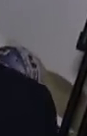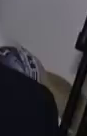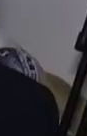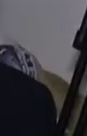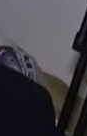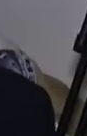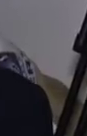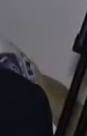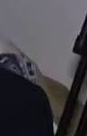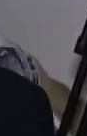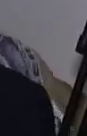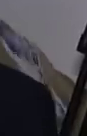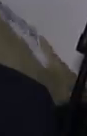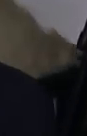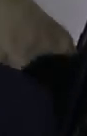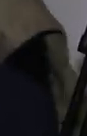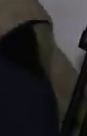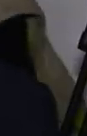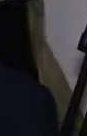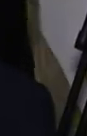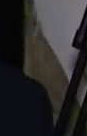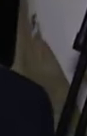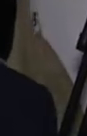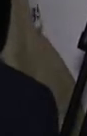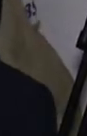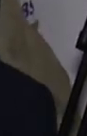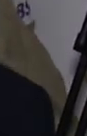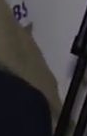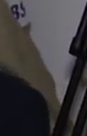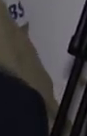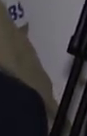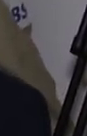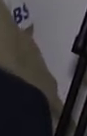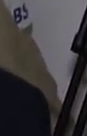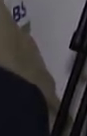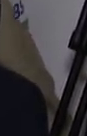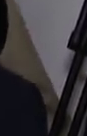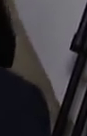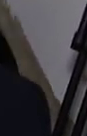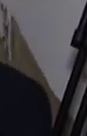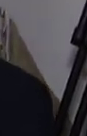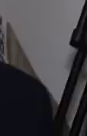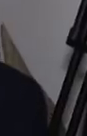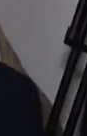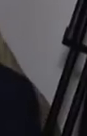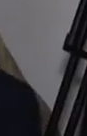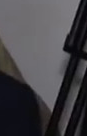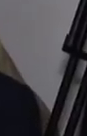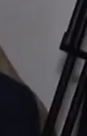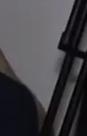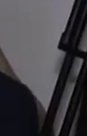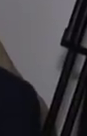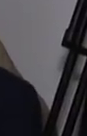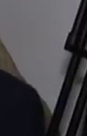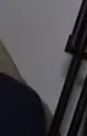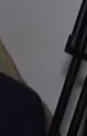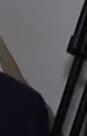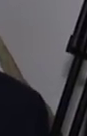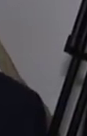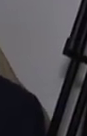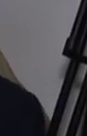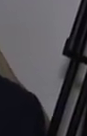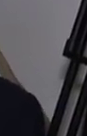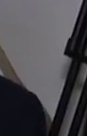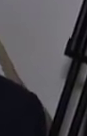of multiple voting. For example, saying that the ink, it's easy